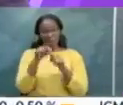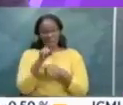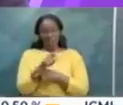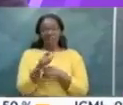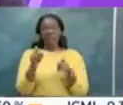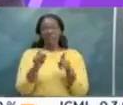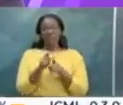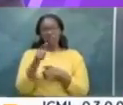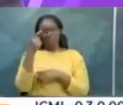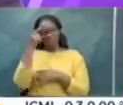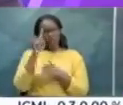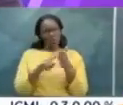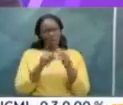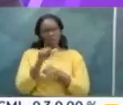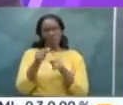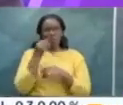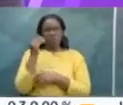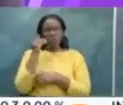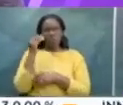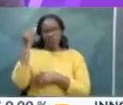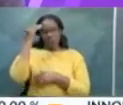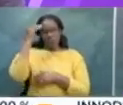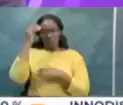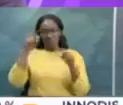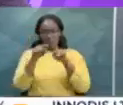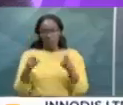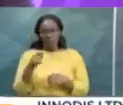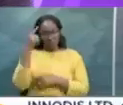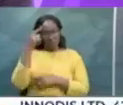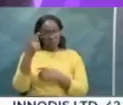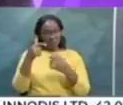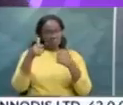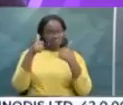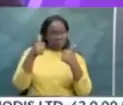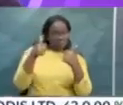What do you think about the Nyumbani Edu Pack? Is it relevant for you?